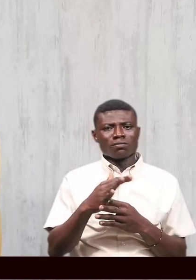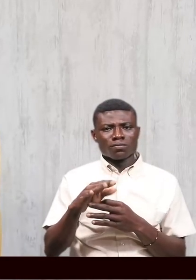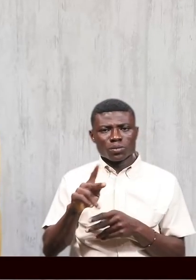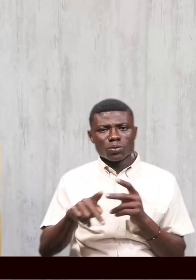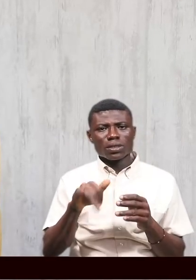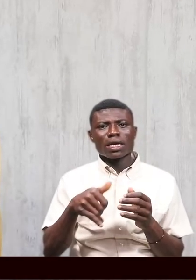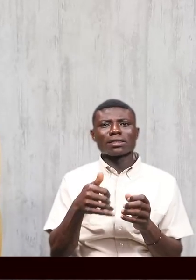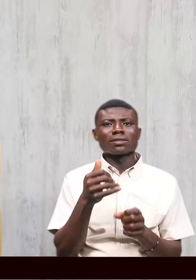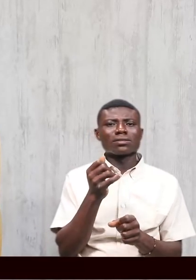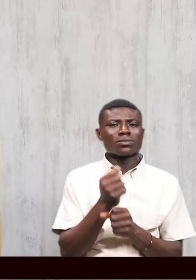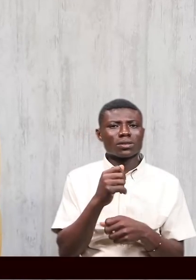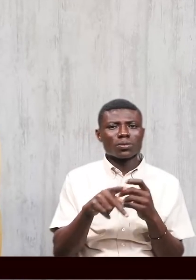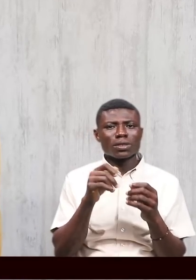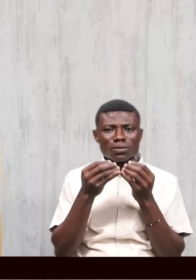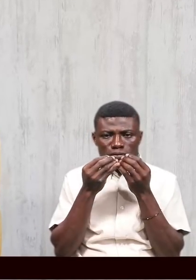more voice out.